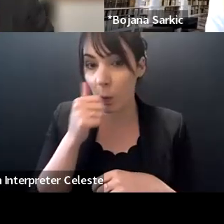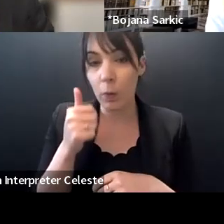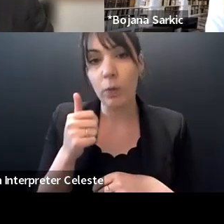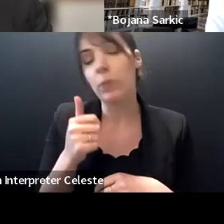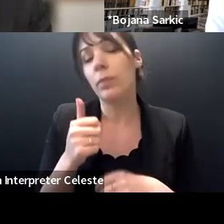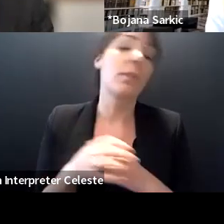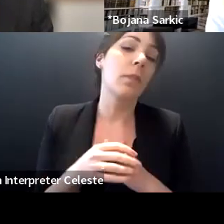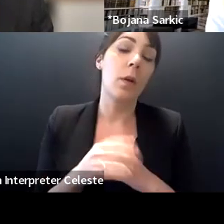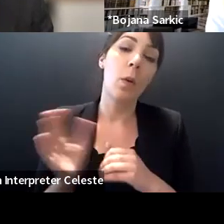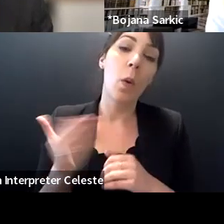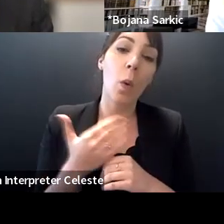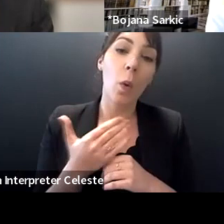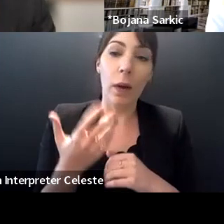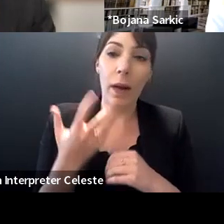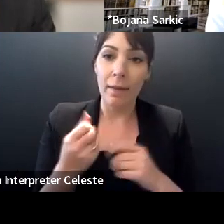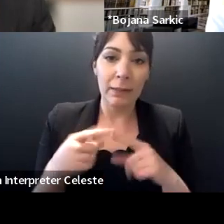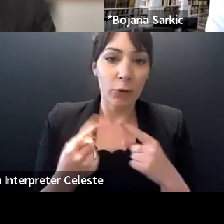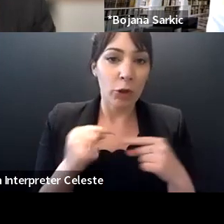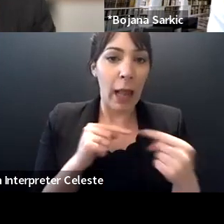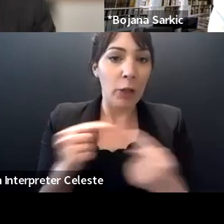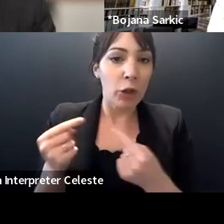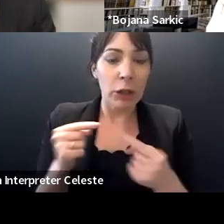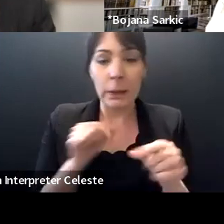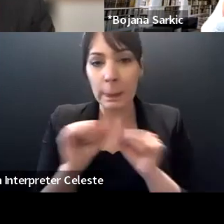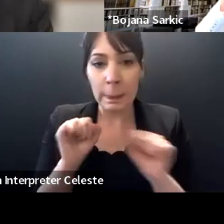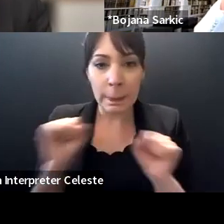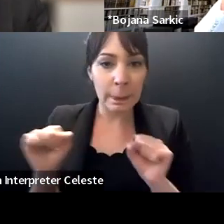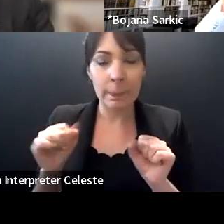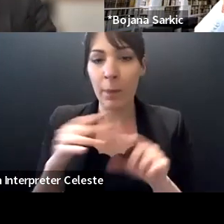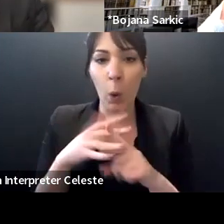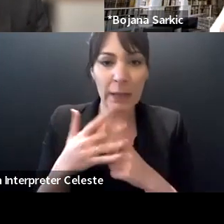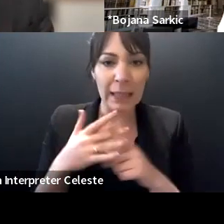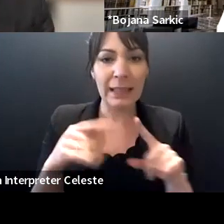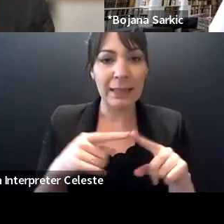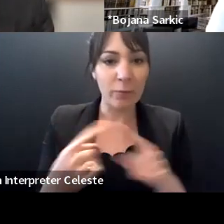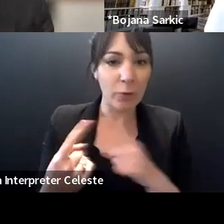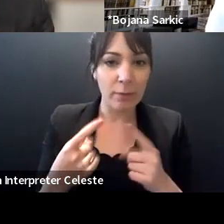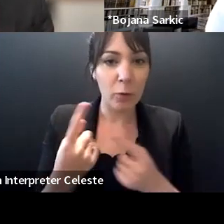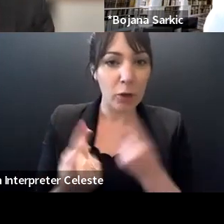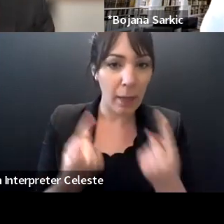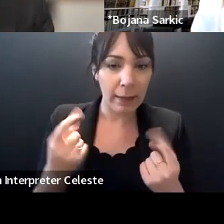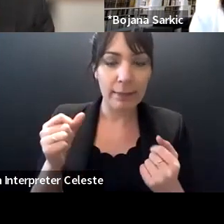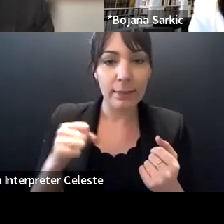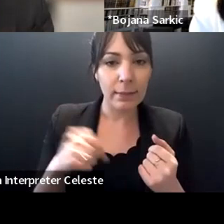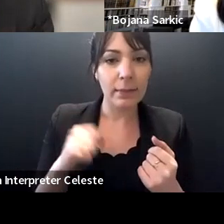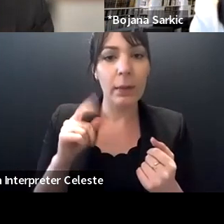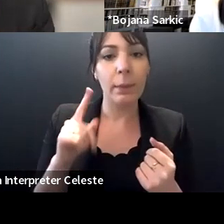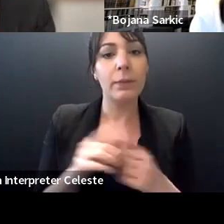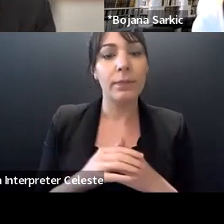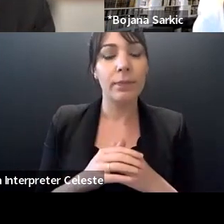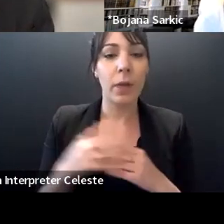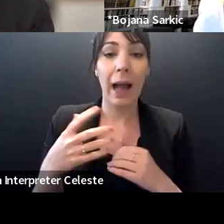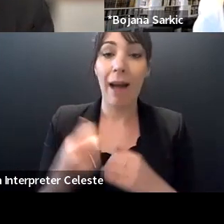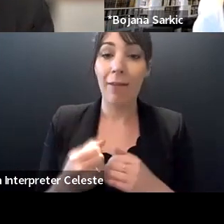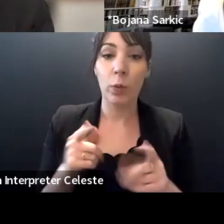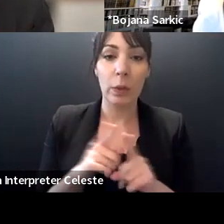here. We've got challenges. So let's think about it in that context. And then the main point you also asked about the students is to empower them and